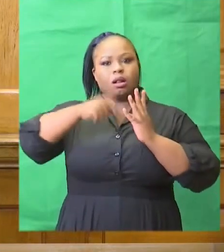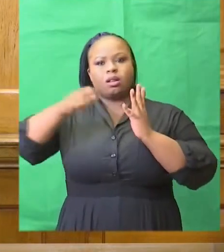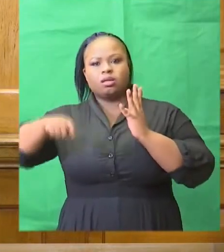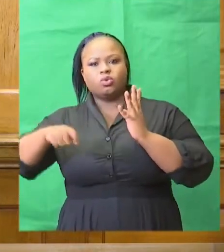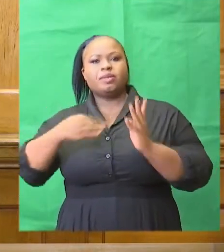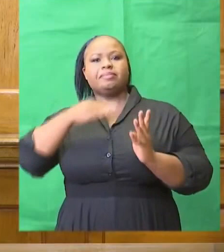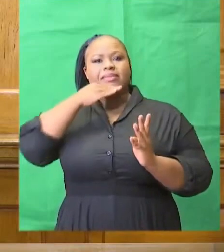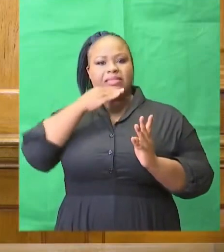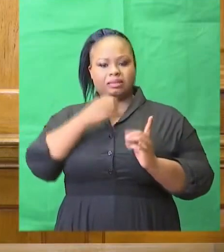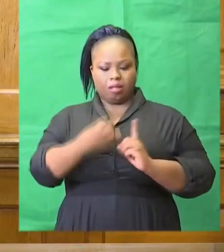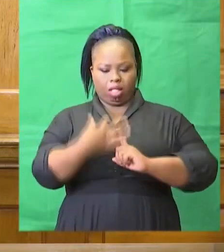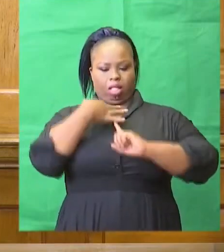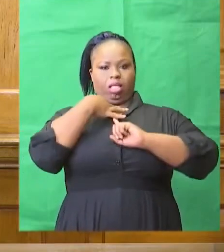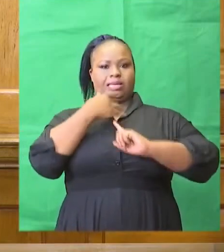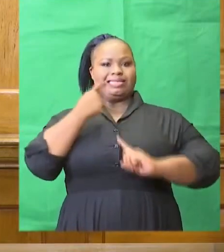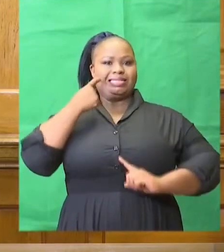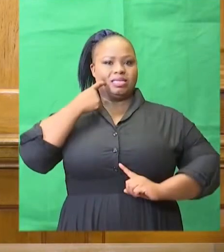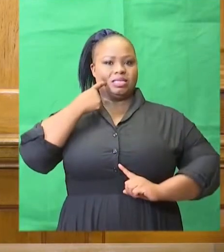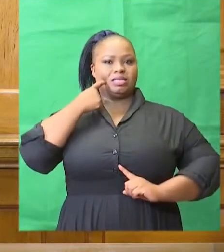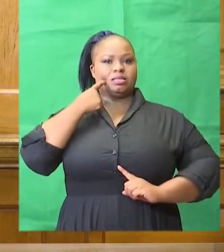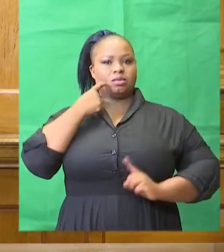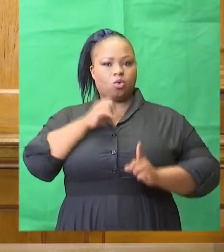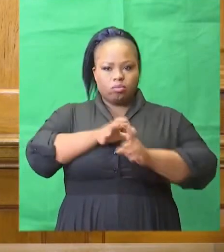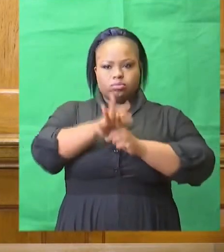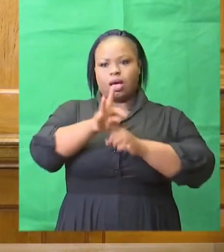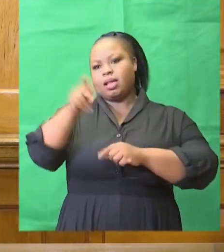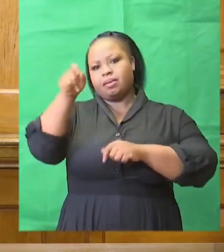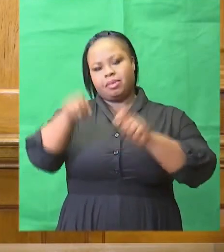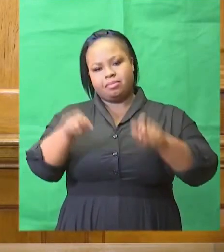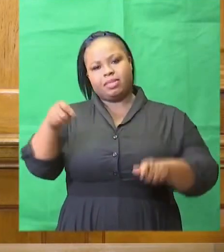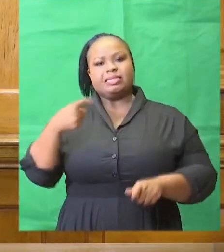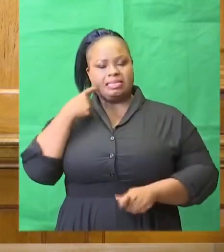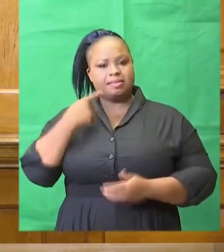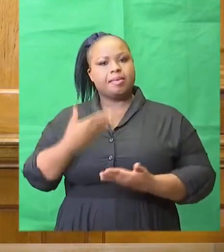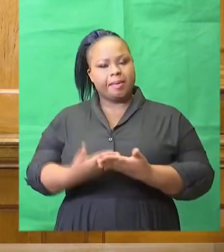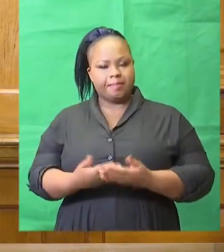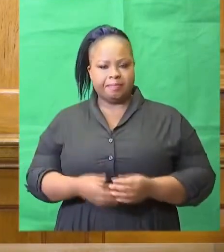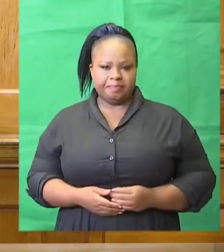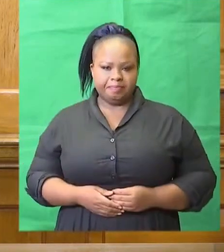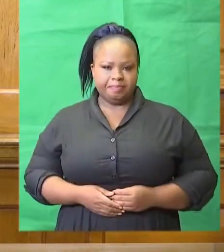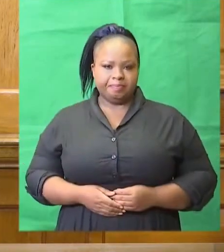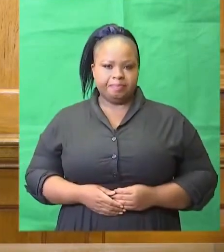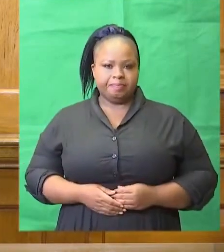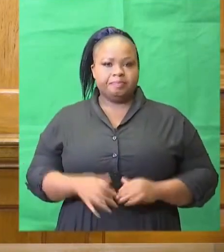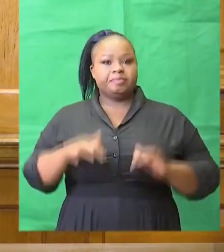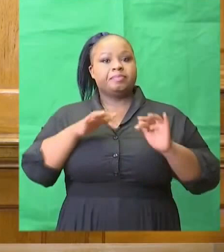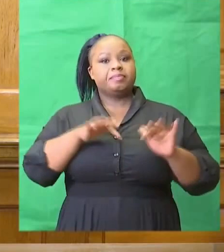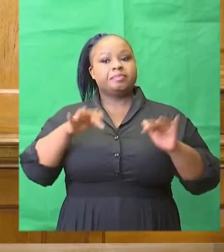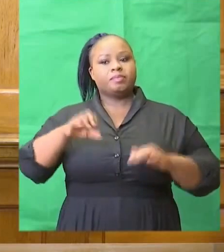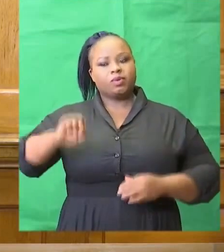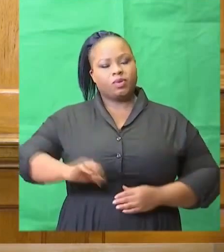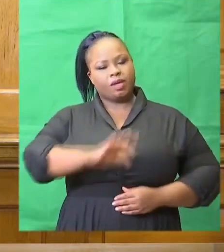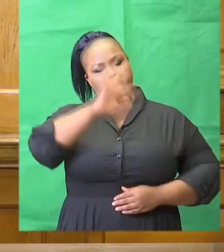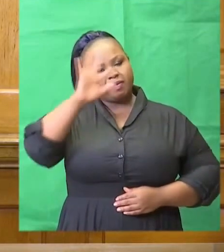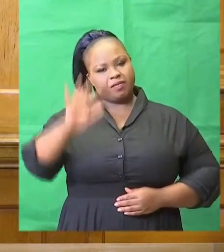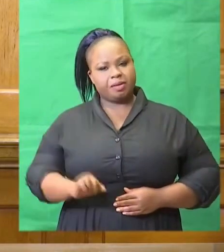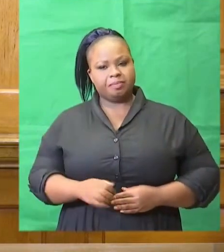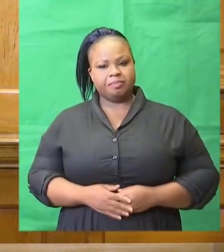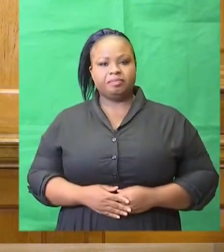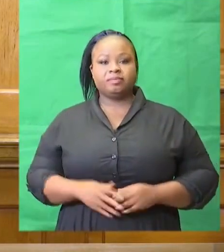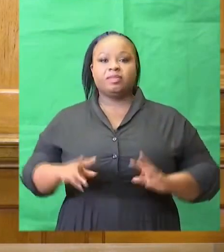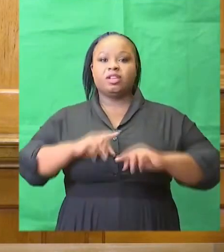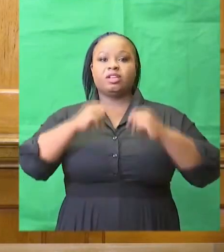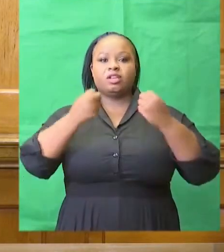infecting someone else. Fellow South Africans, the National Coronavirus Command Council